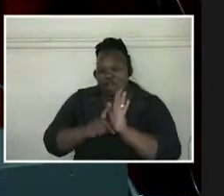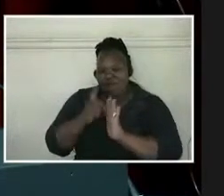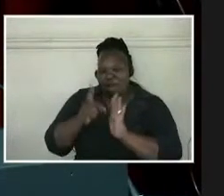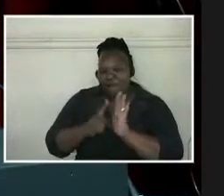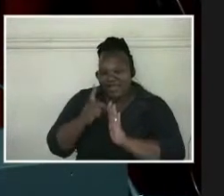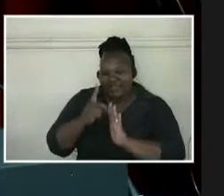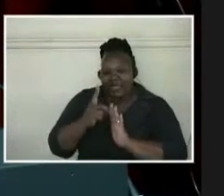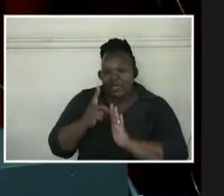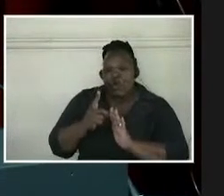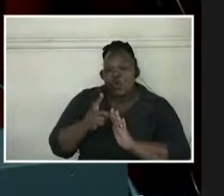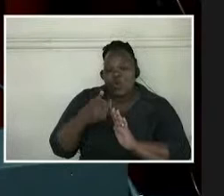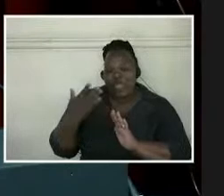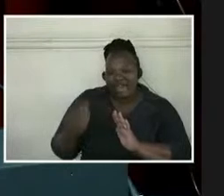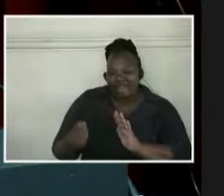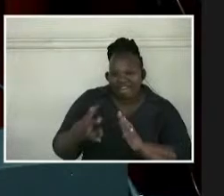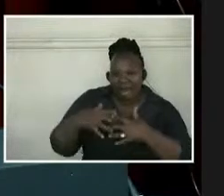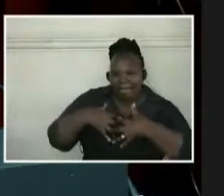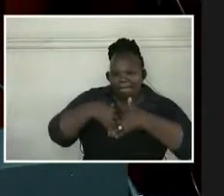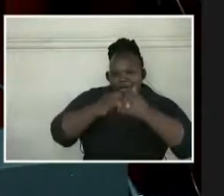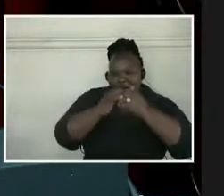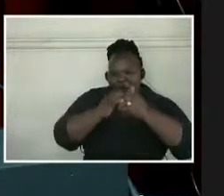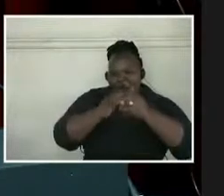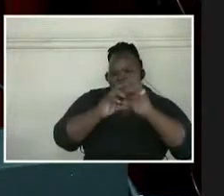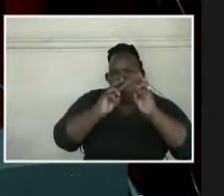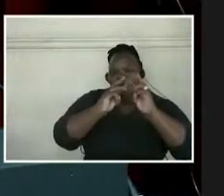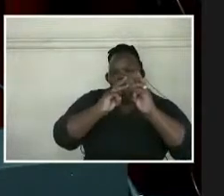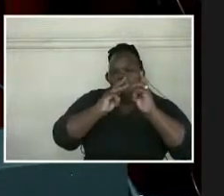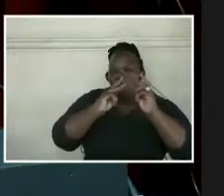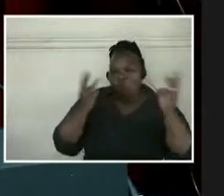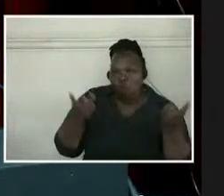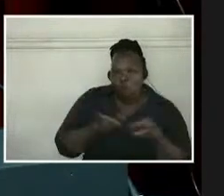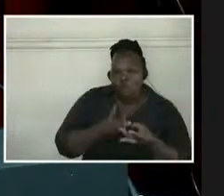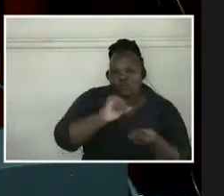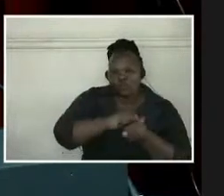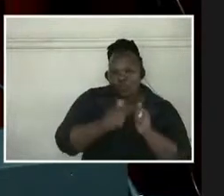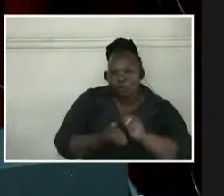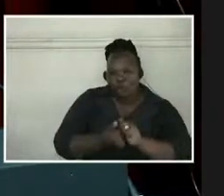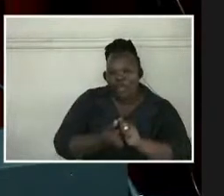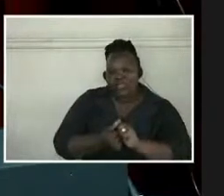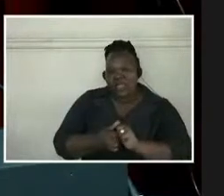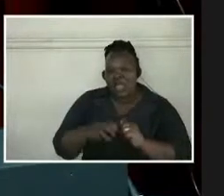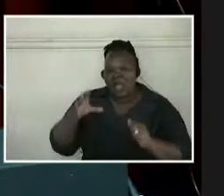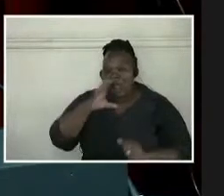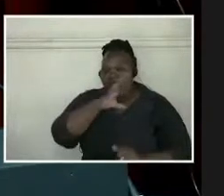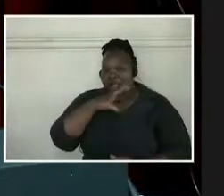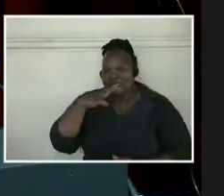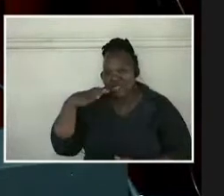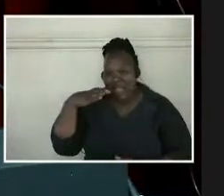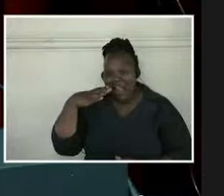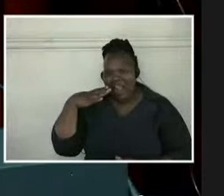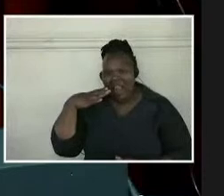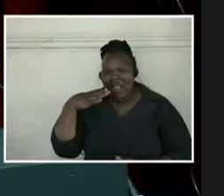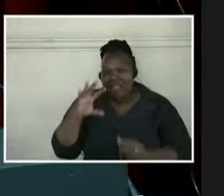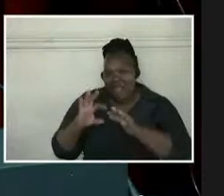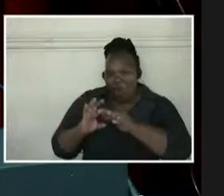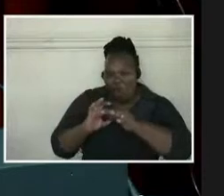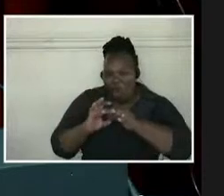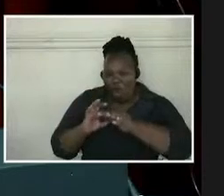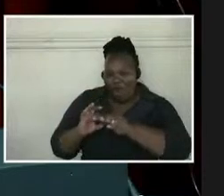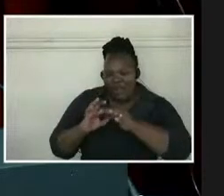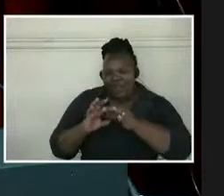rolling out the establishment of white spot councils which coordinate sport activities at world